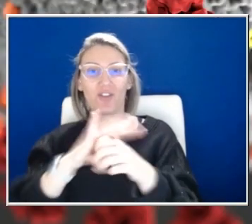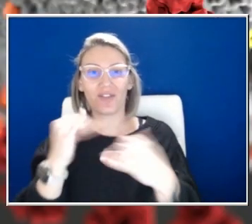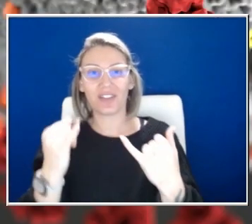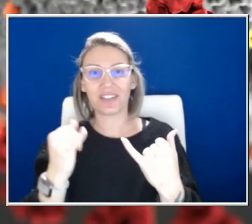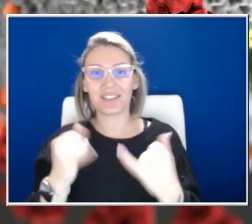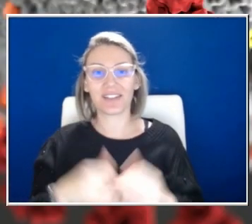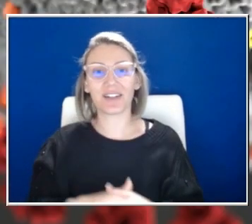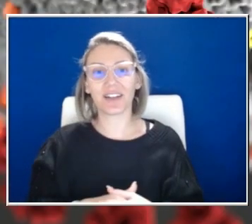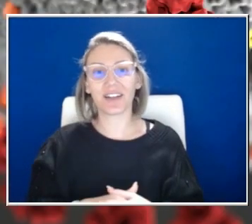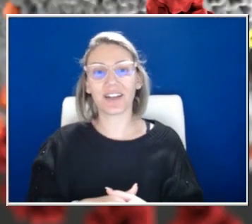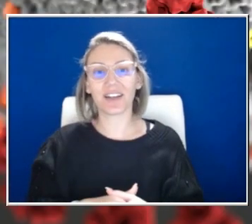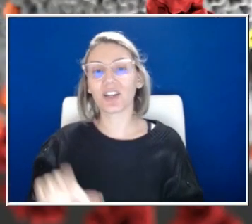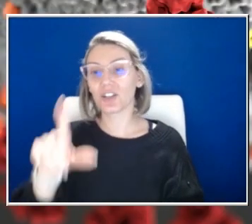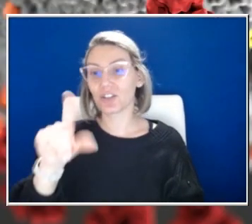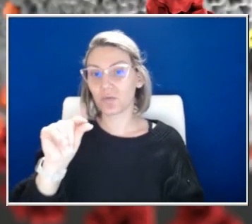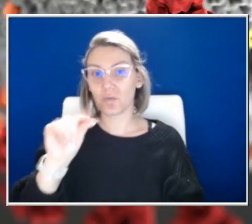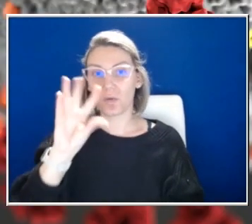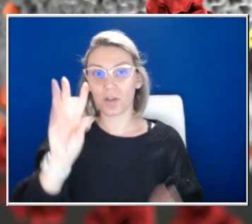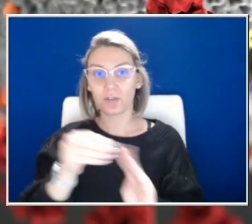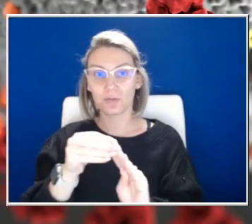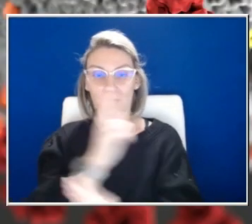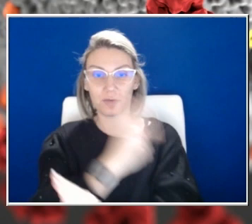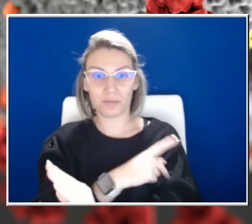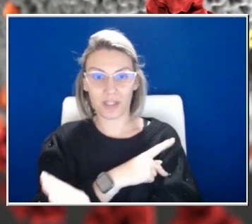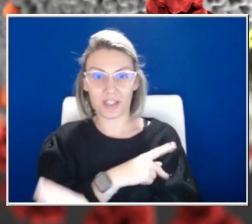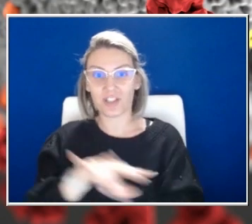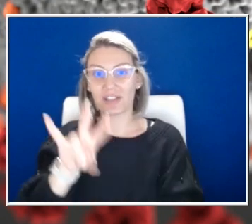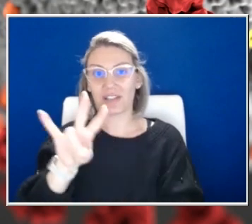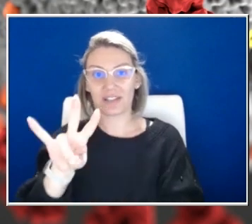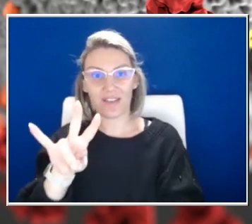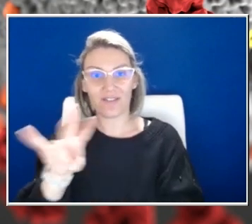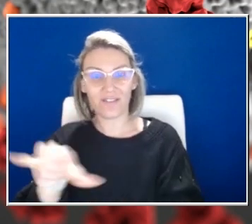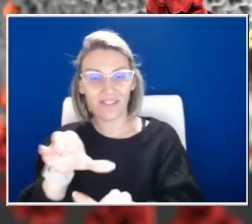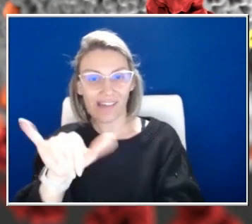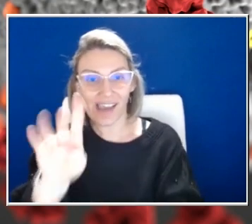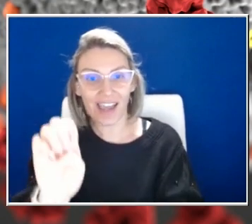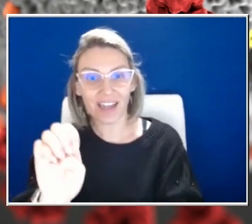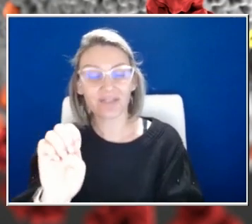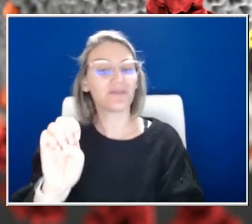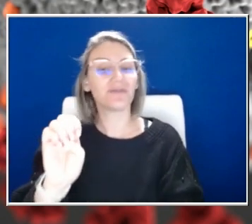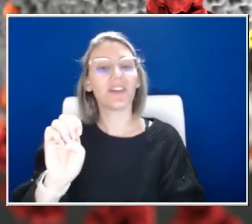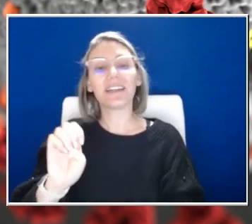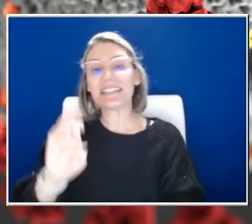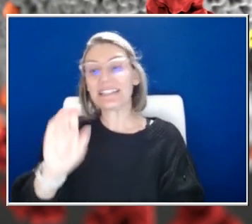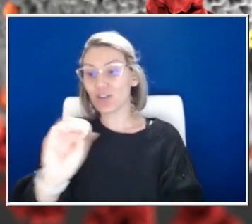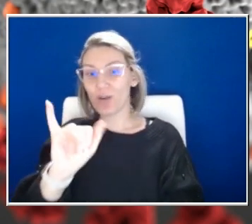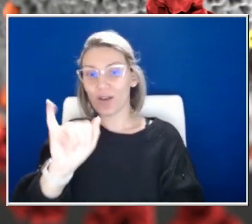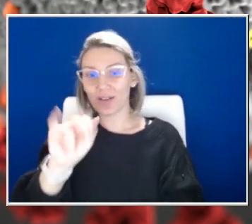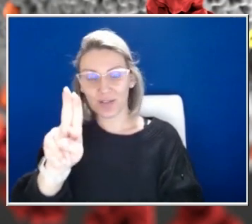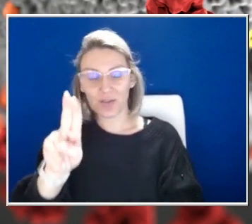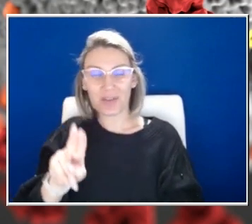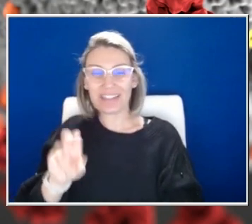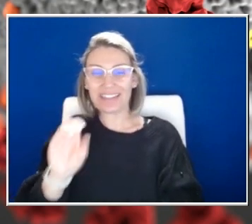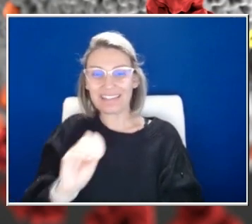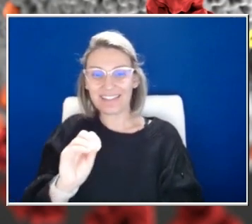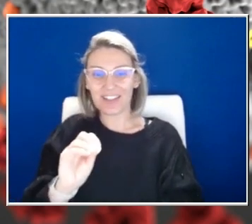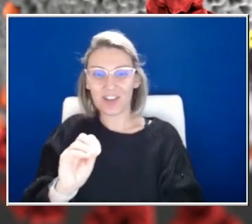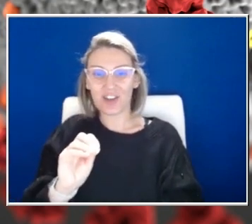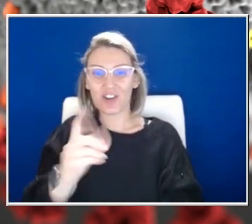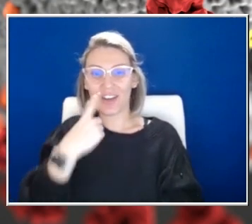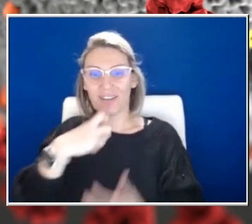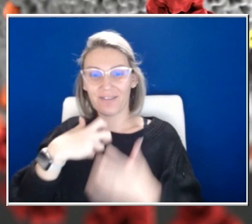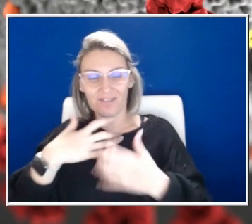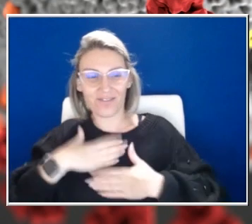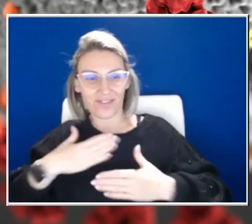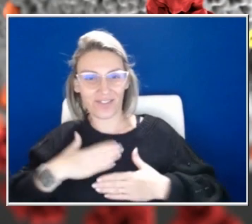have 20 total patients, 7 with active infections, 0 in the ICU, 0 on ventilators. So I'm happy to say that and